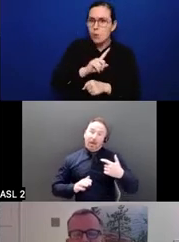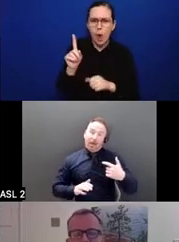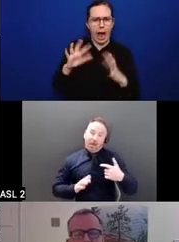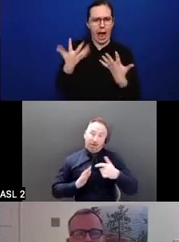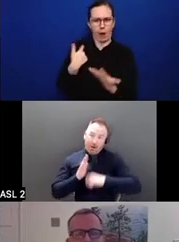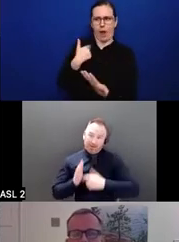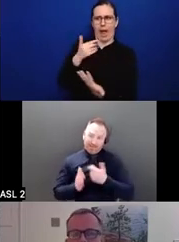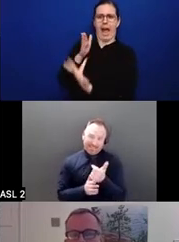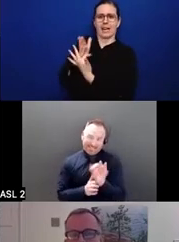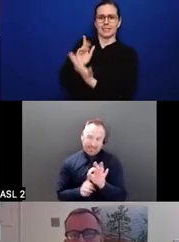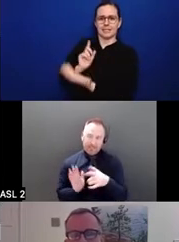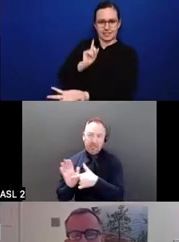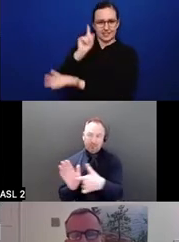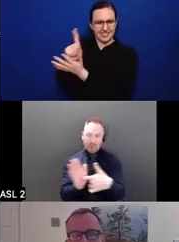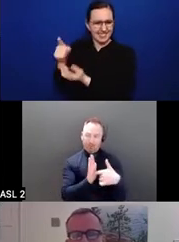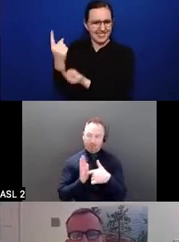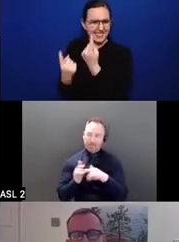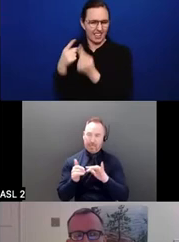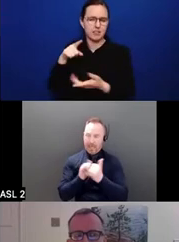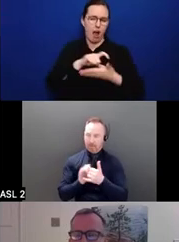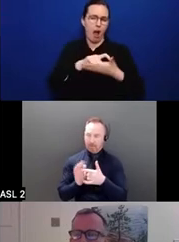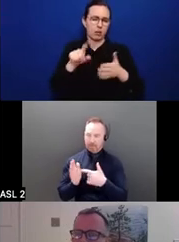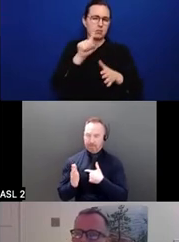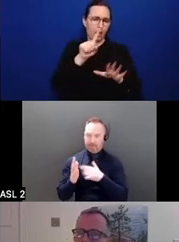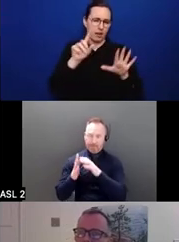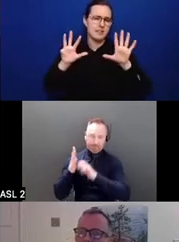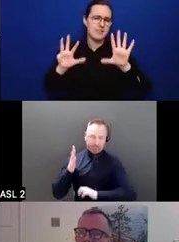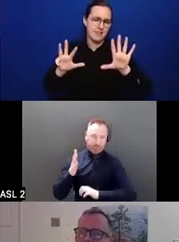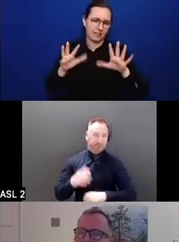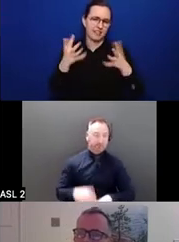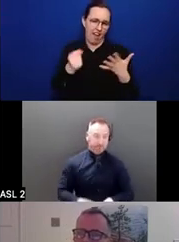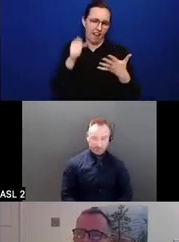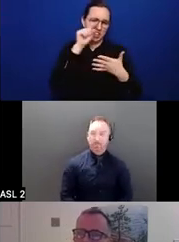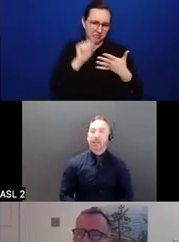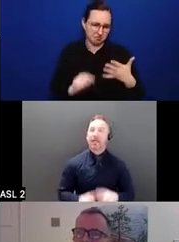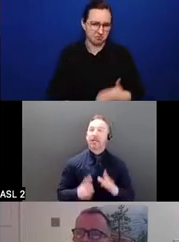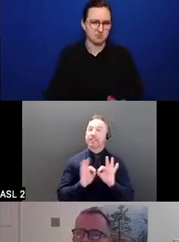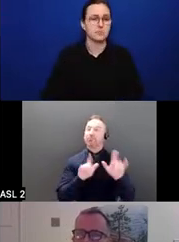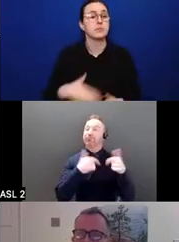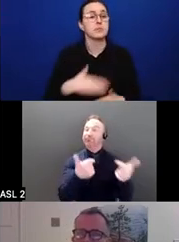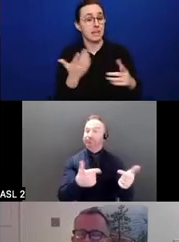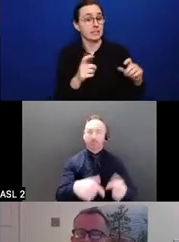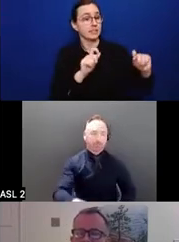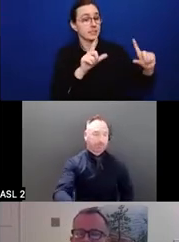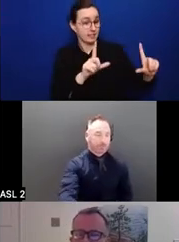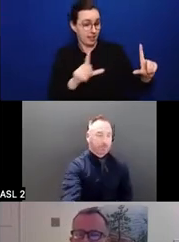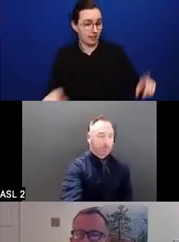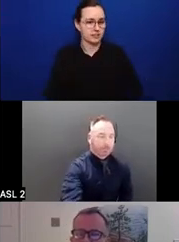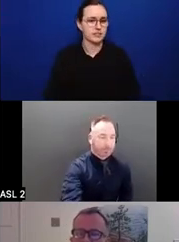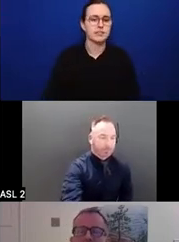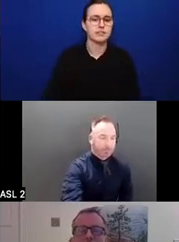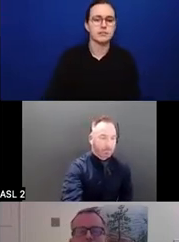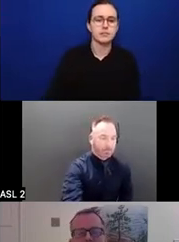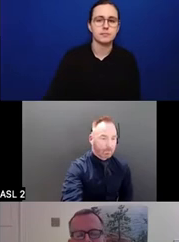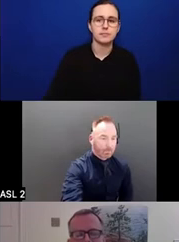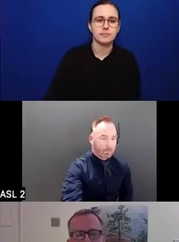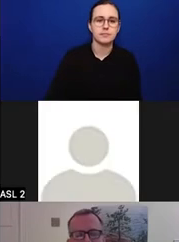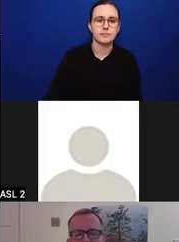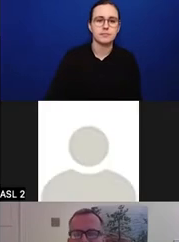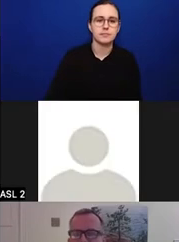text. Next slide, please. So just to pull together, I think this initial step